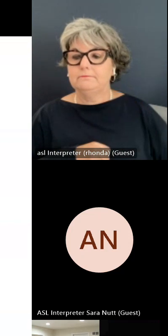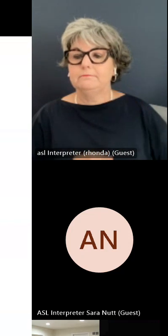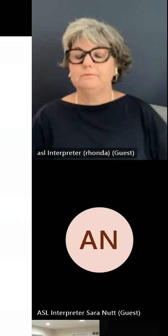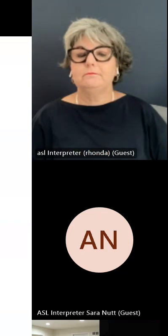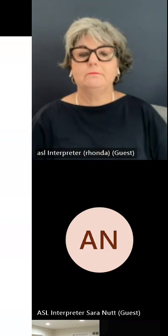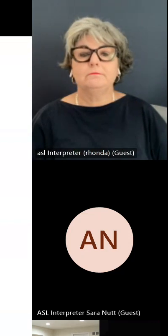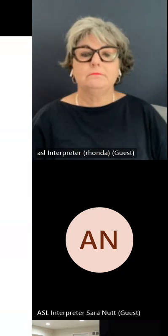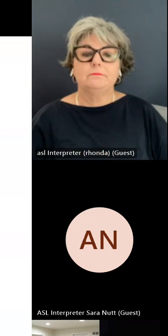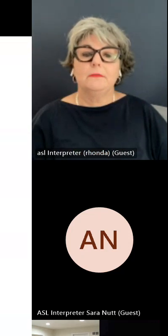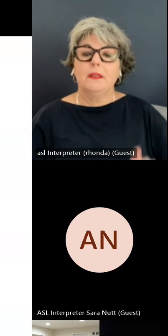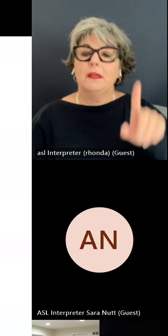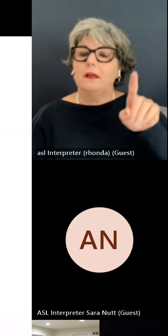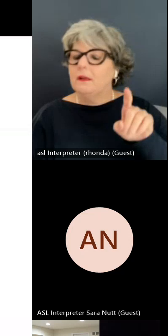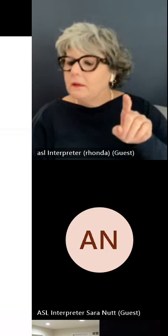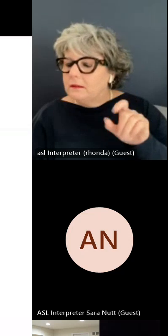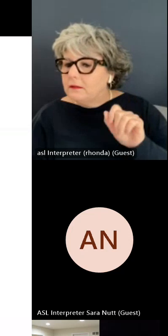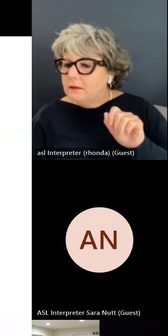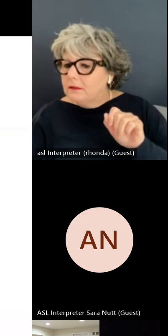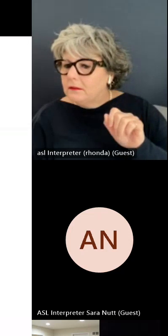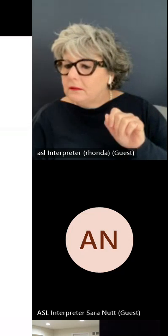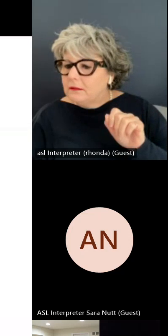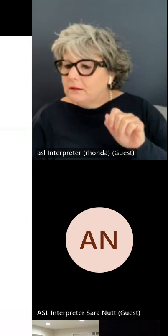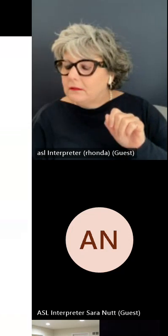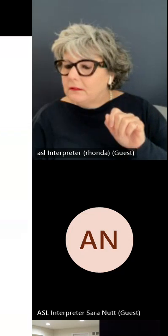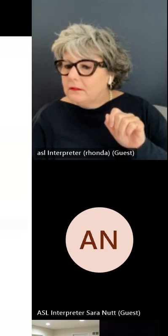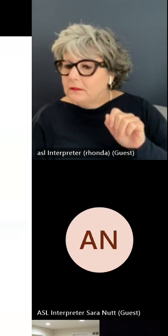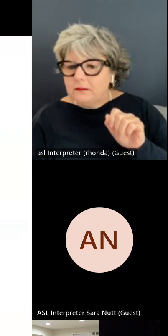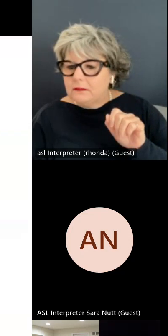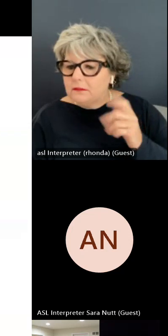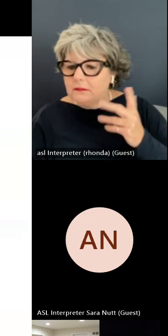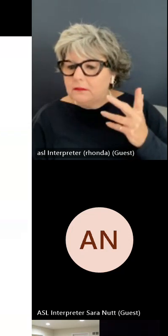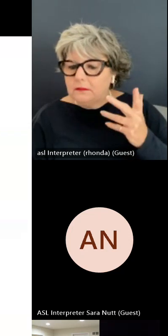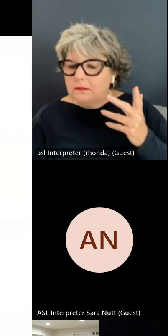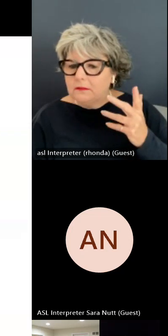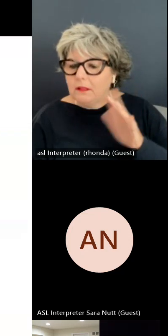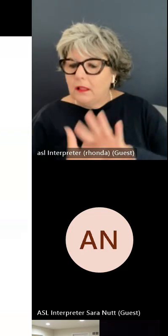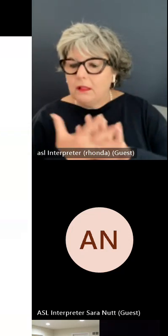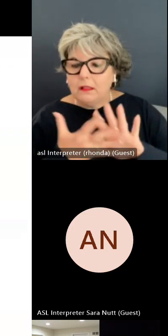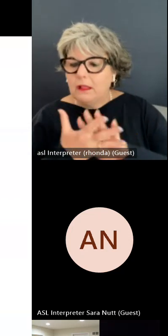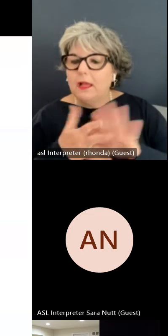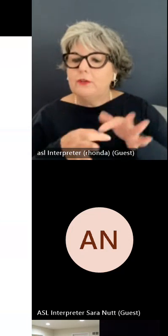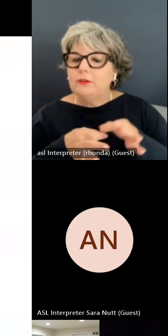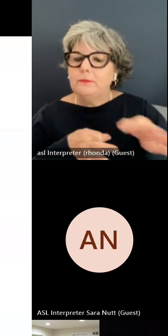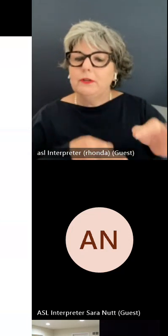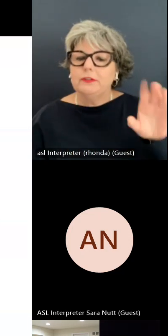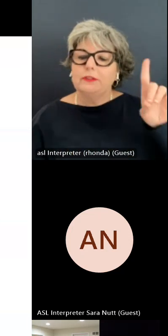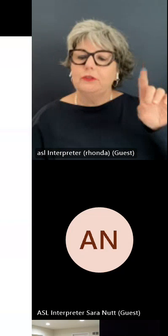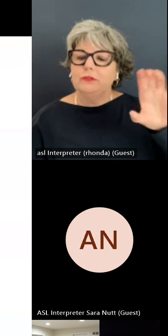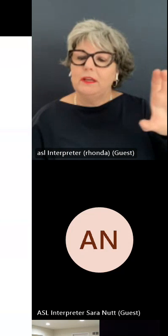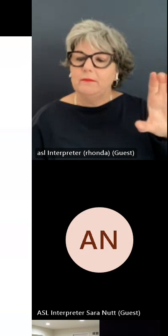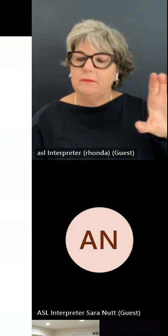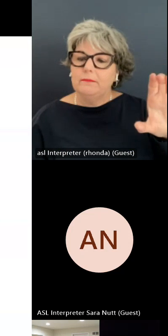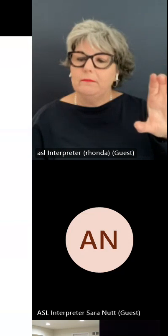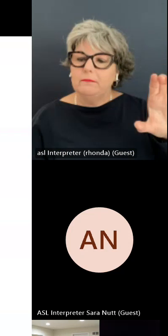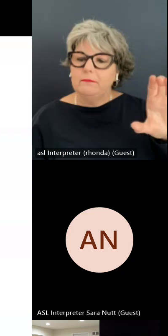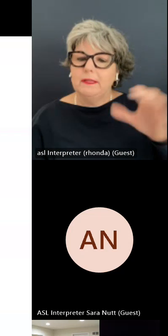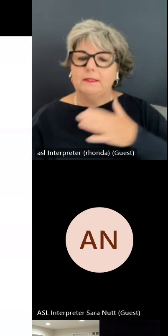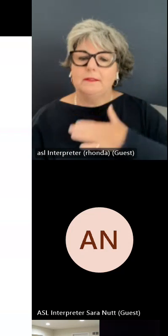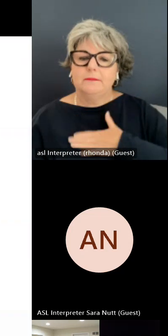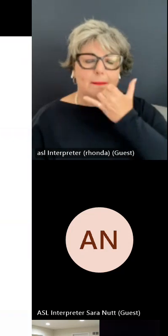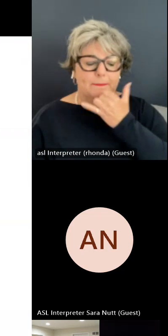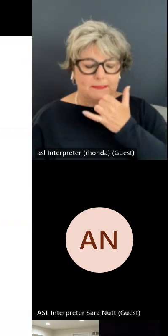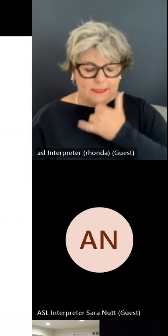I should have actually, I should have pushed it into November. I pointed at the wrong thing there. That's my